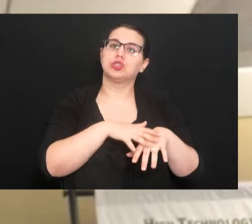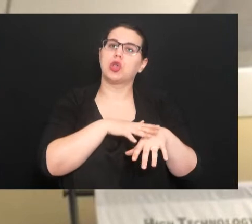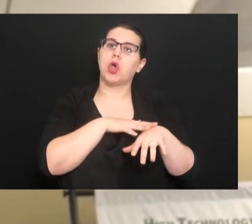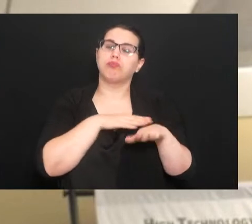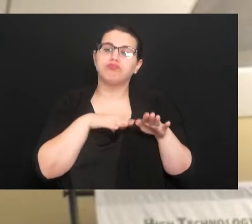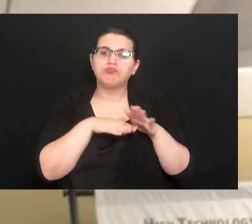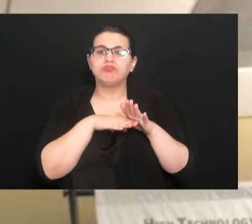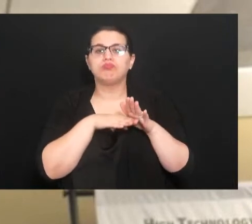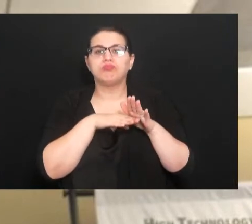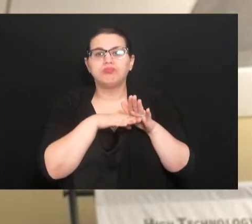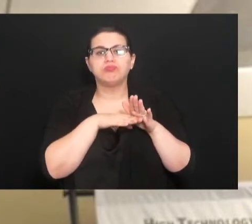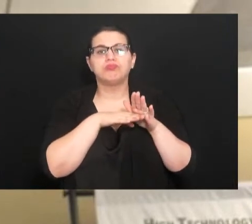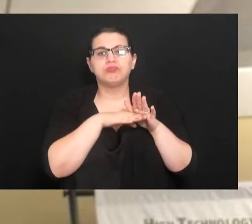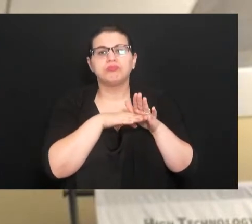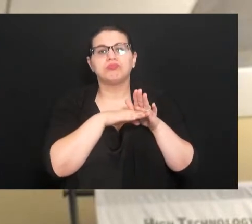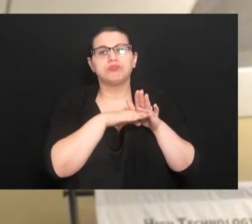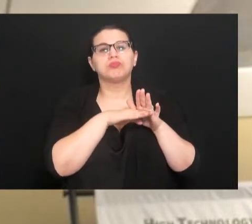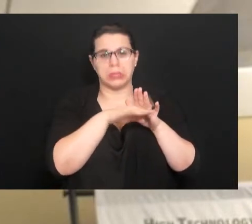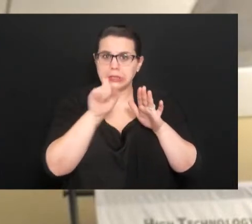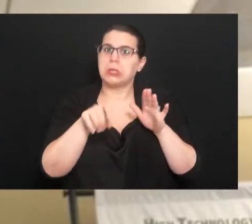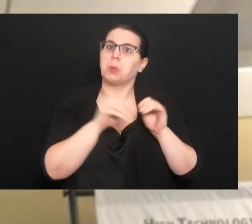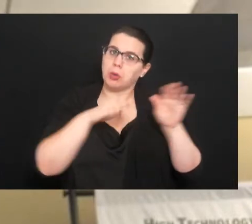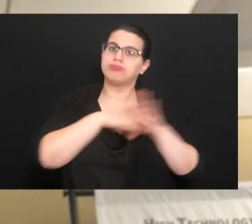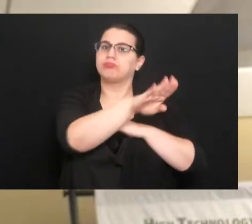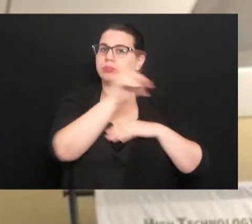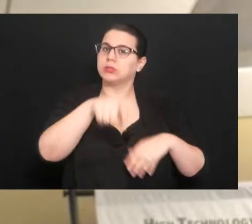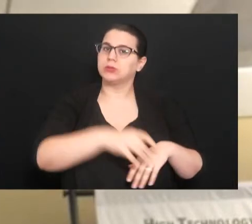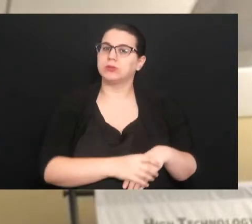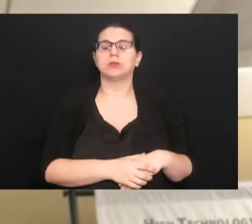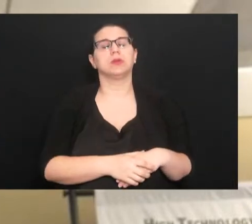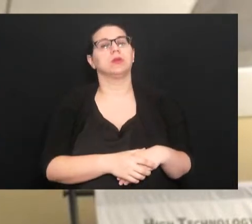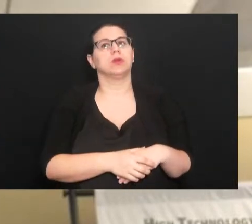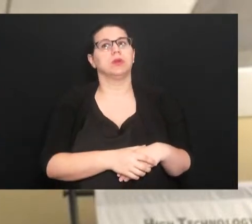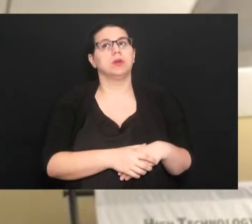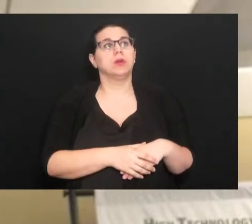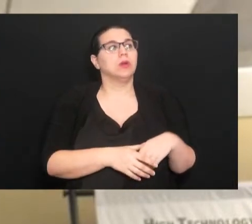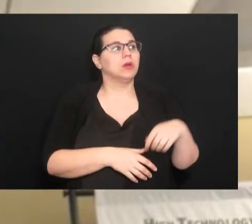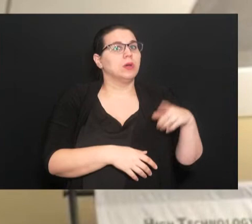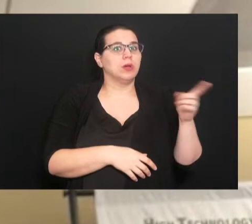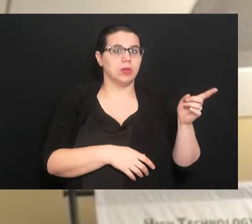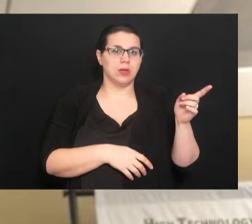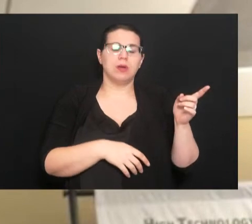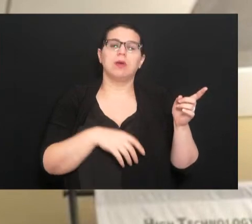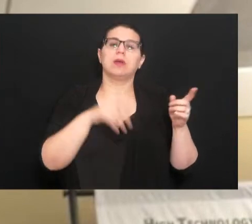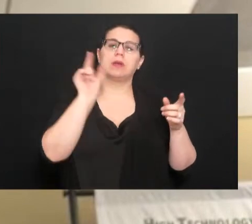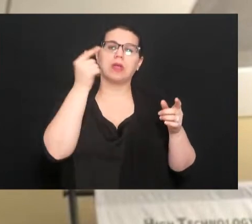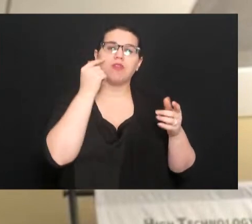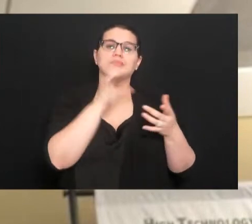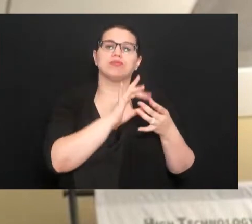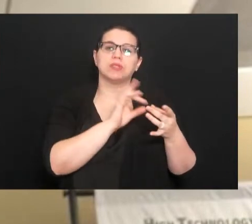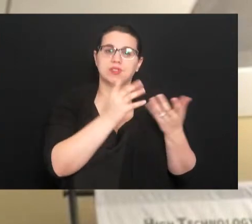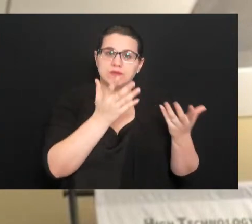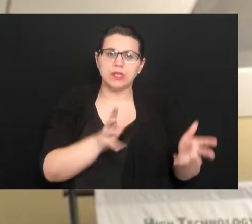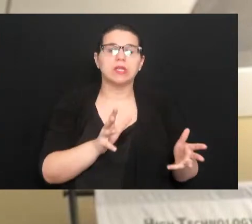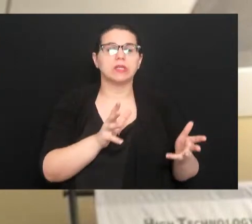pace. Related to that, as the governor points out, facts and data are important.